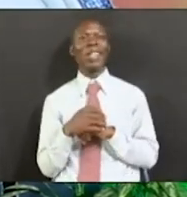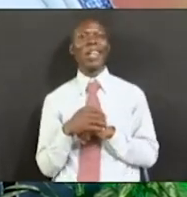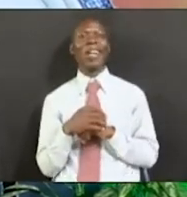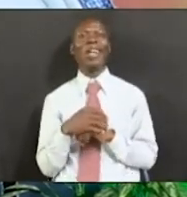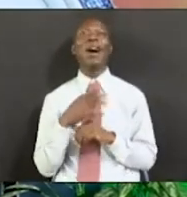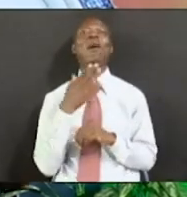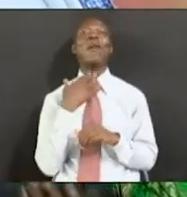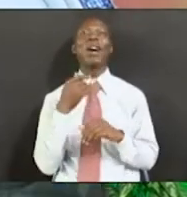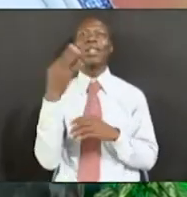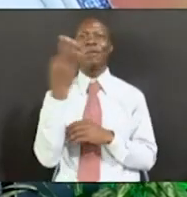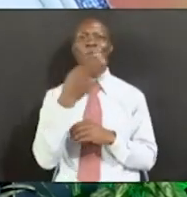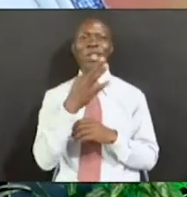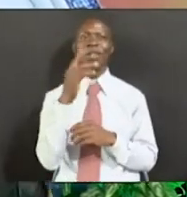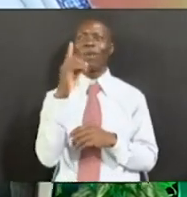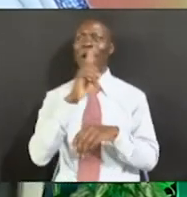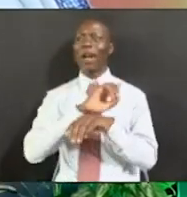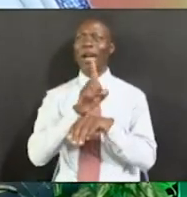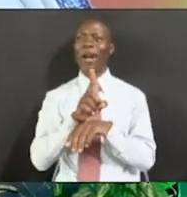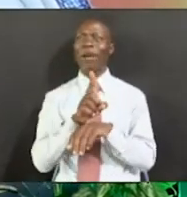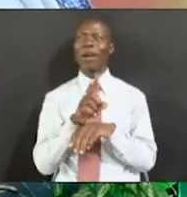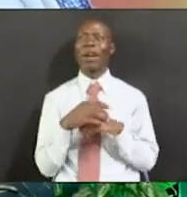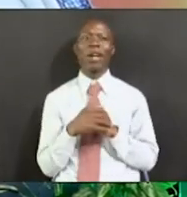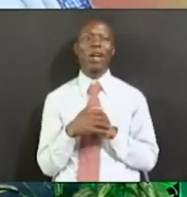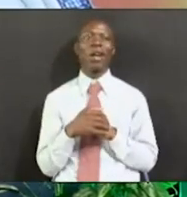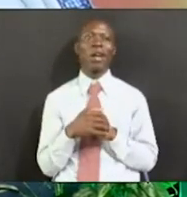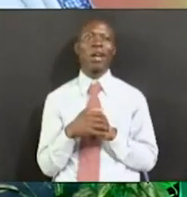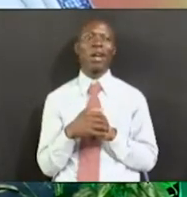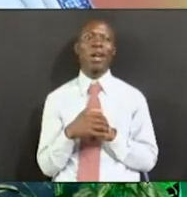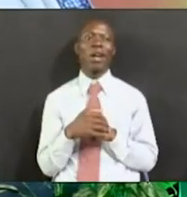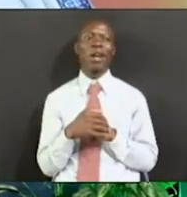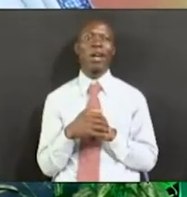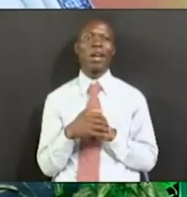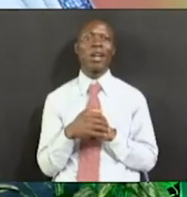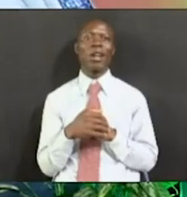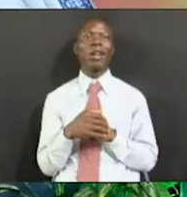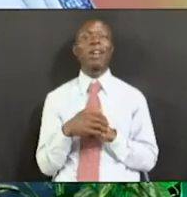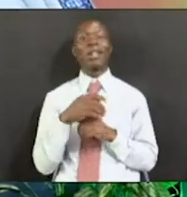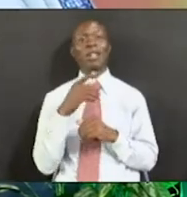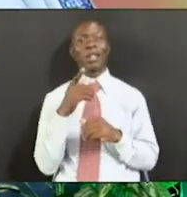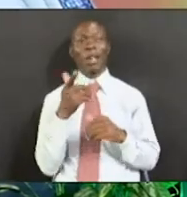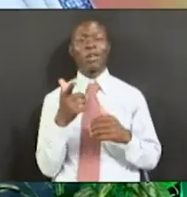And it is good to prepare you so that you don't, because I need to enjoy myself here.